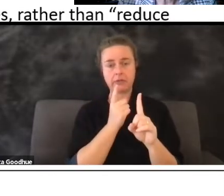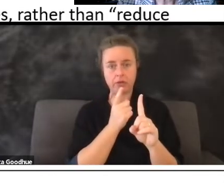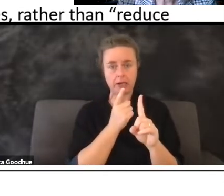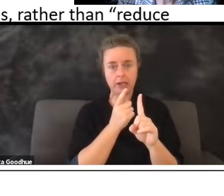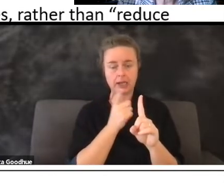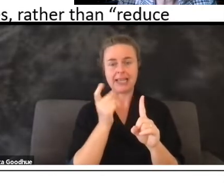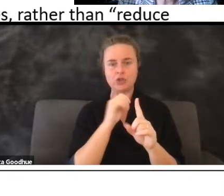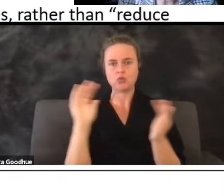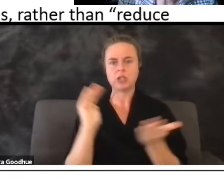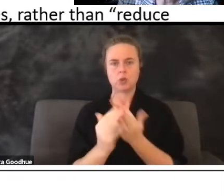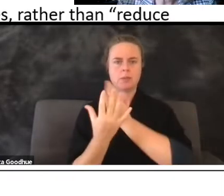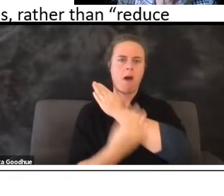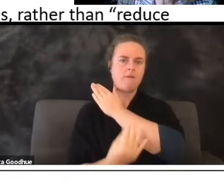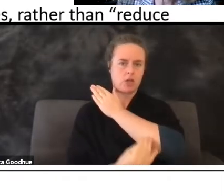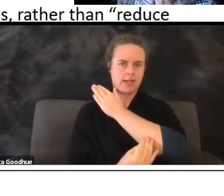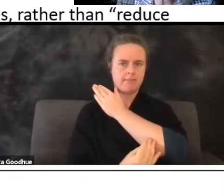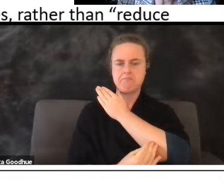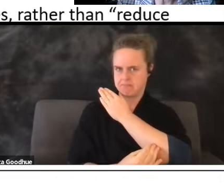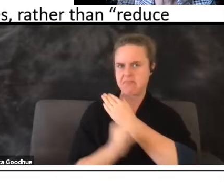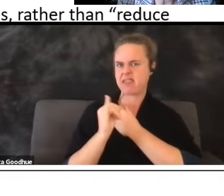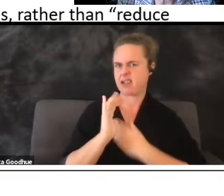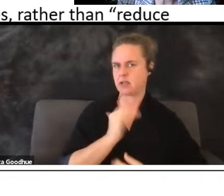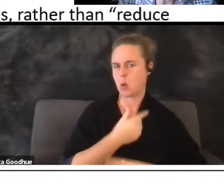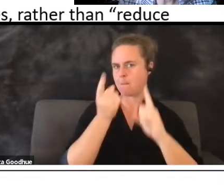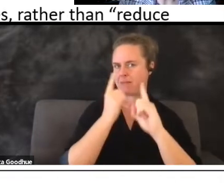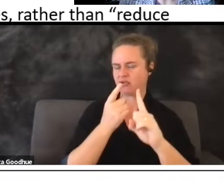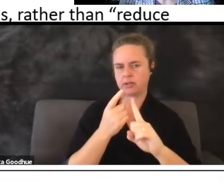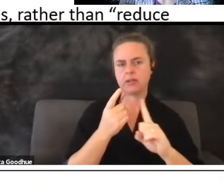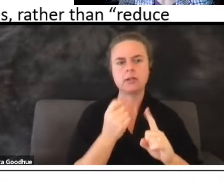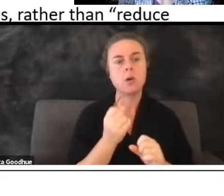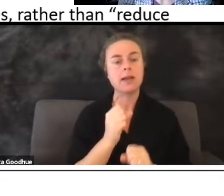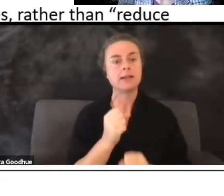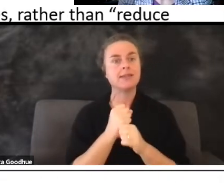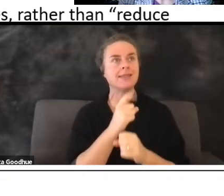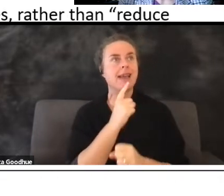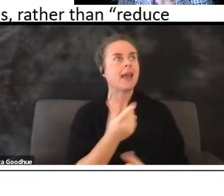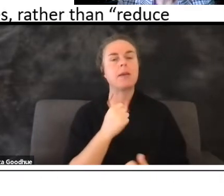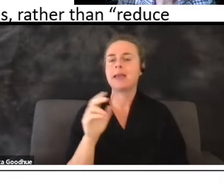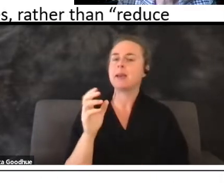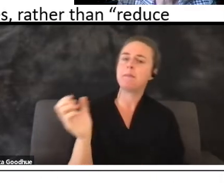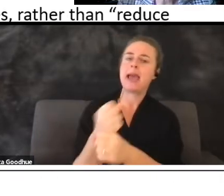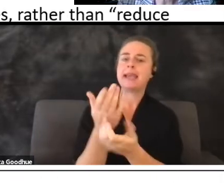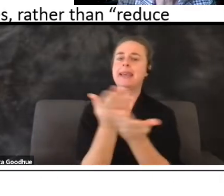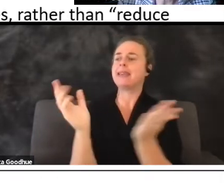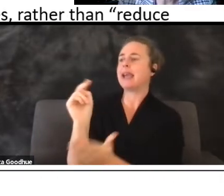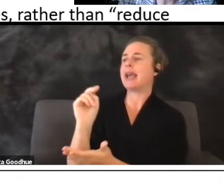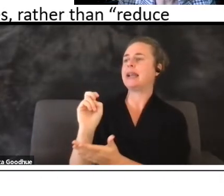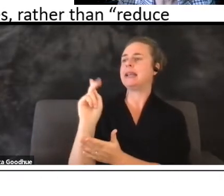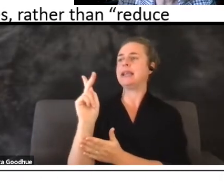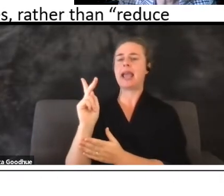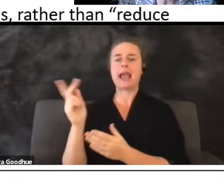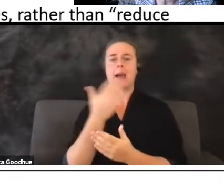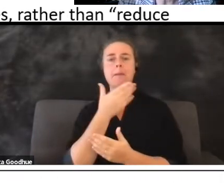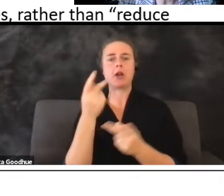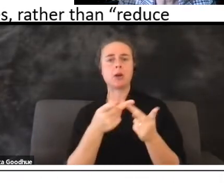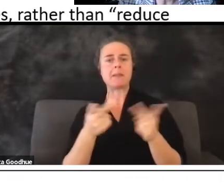poverty. Maybe saying something like making the NEK a better place to raise a family, or a better place to work, or a